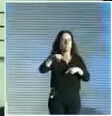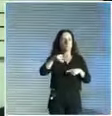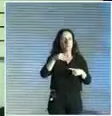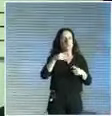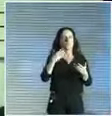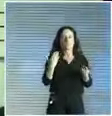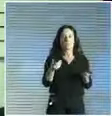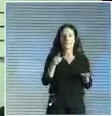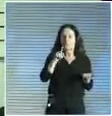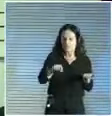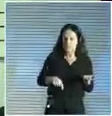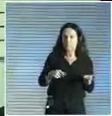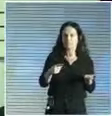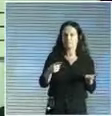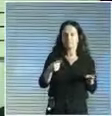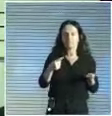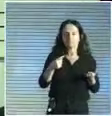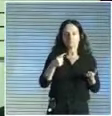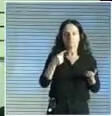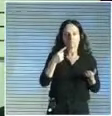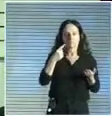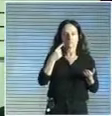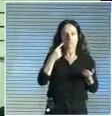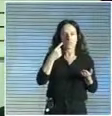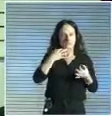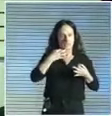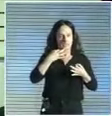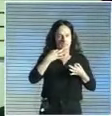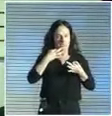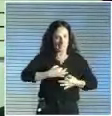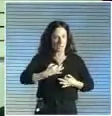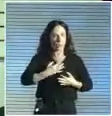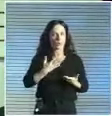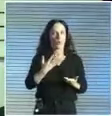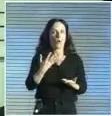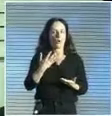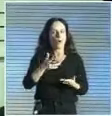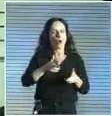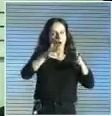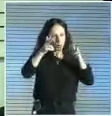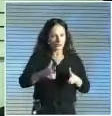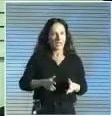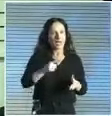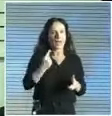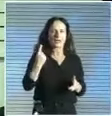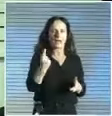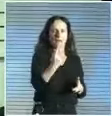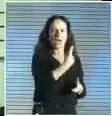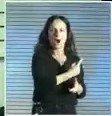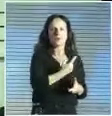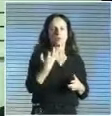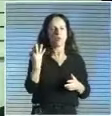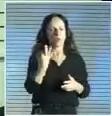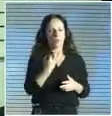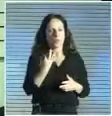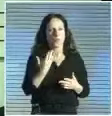station for e-mobility. This year we focus our attention of the use of renewable energy.